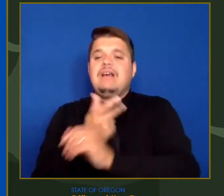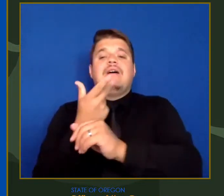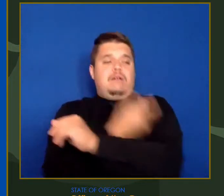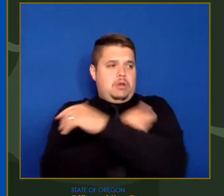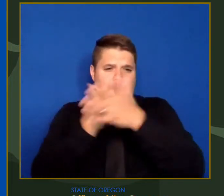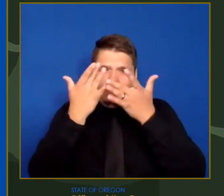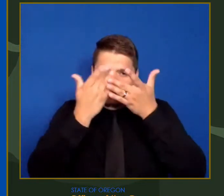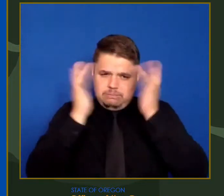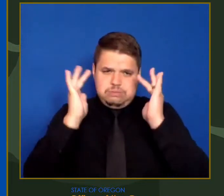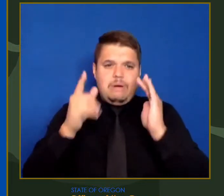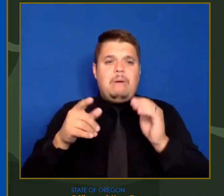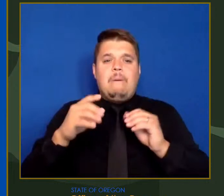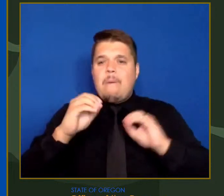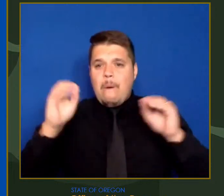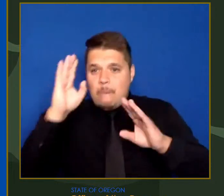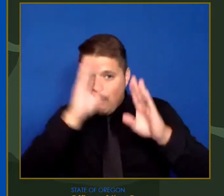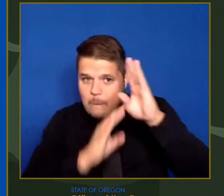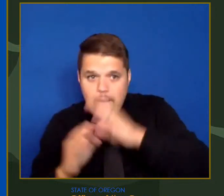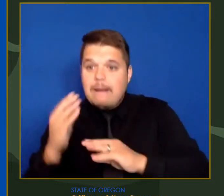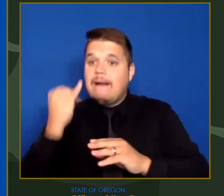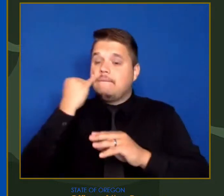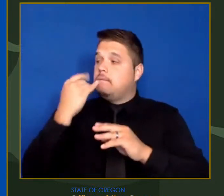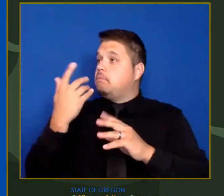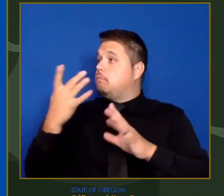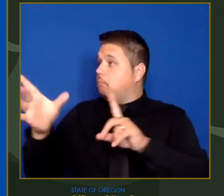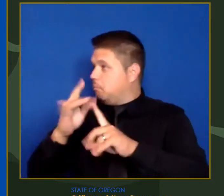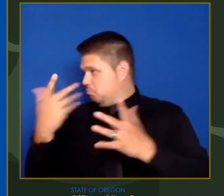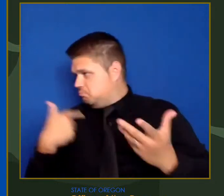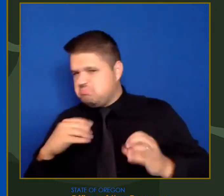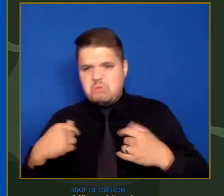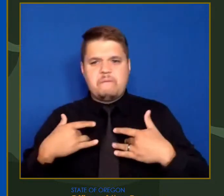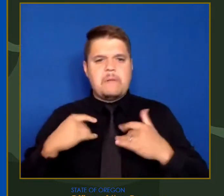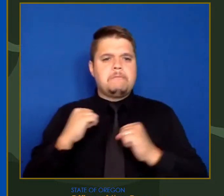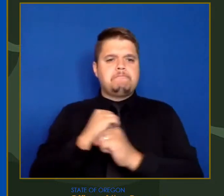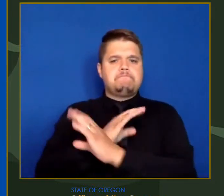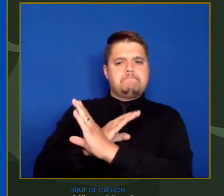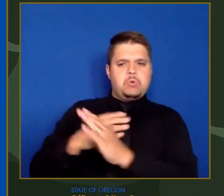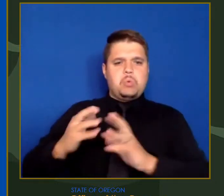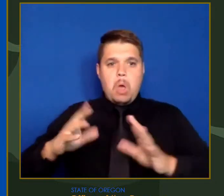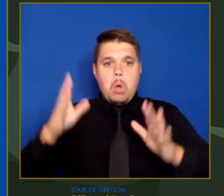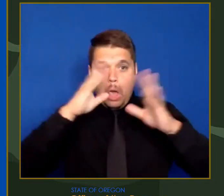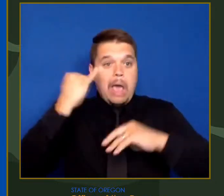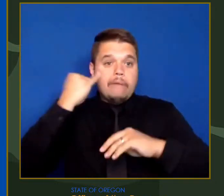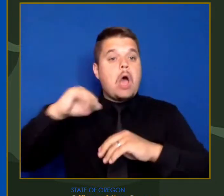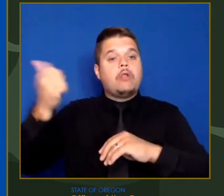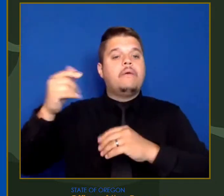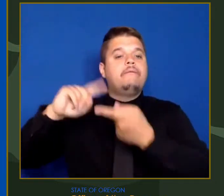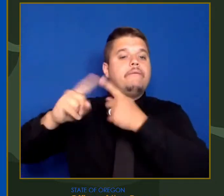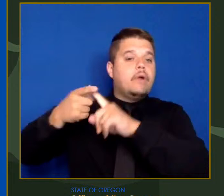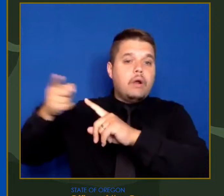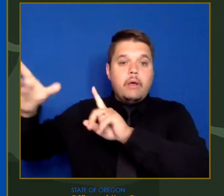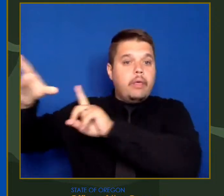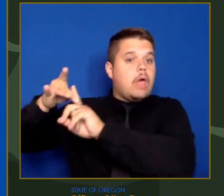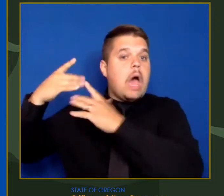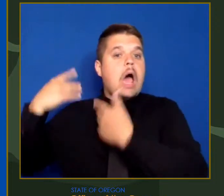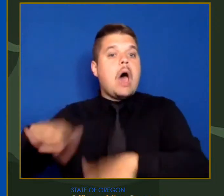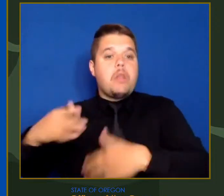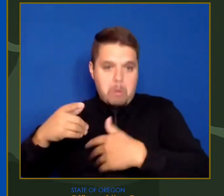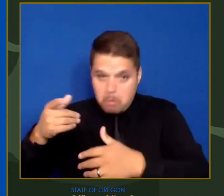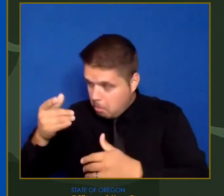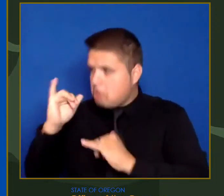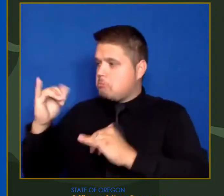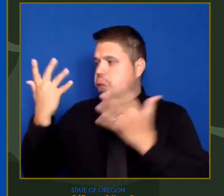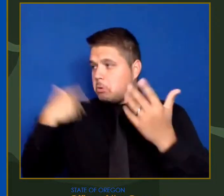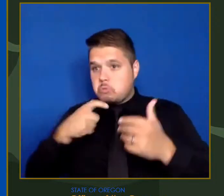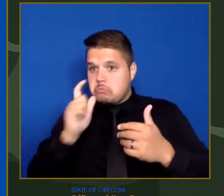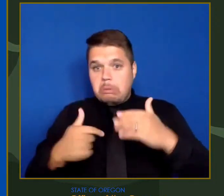at work alongside others won't put you at high risk to contract or pass COVID-19. You have the peace of mind to know that if you have